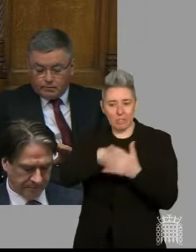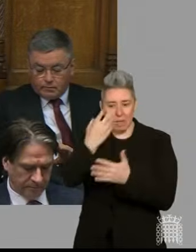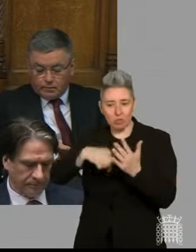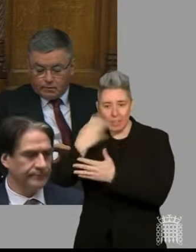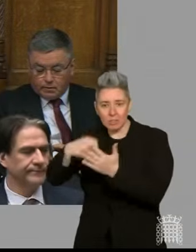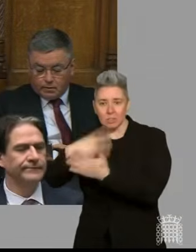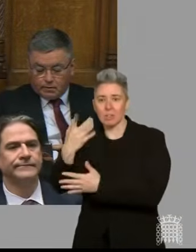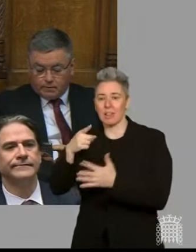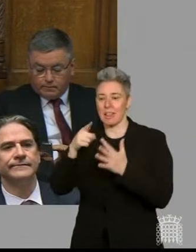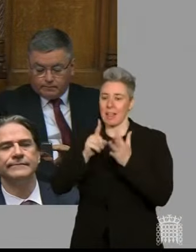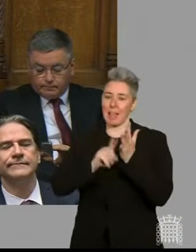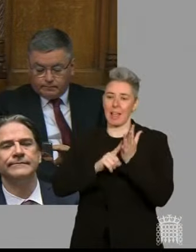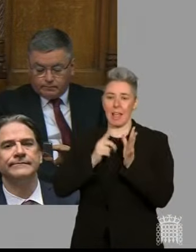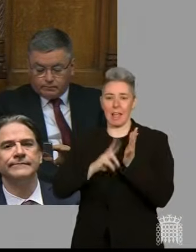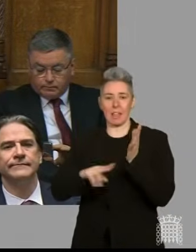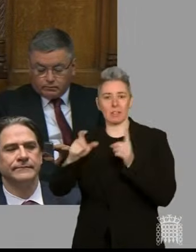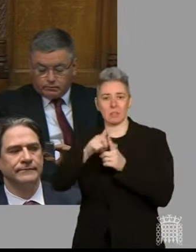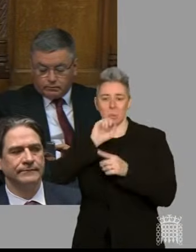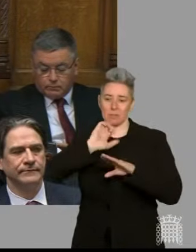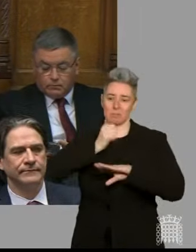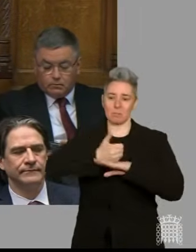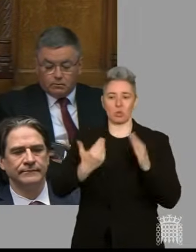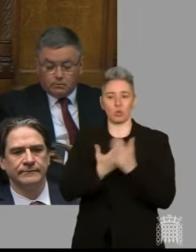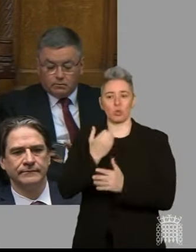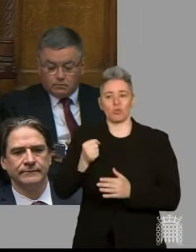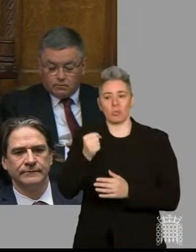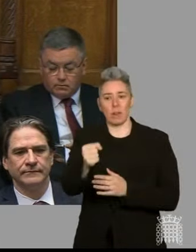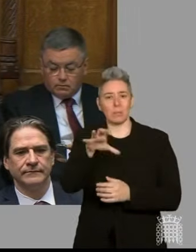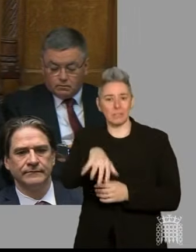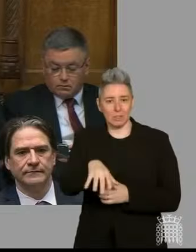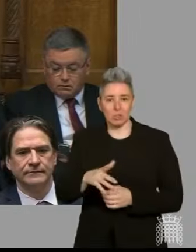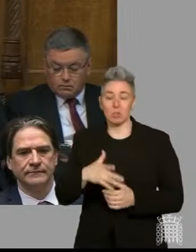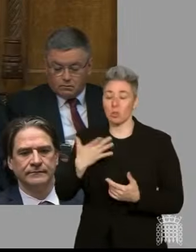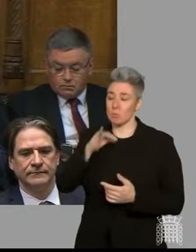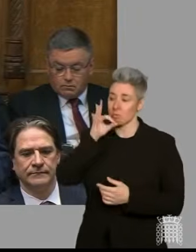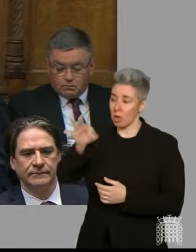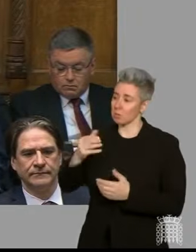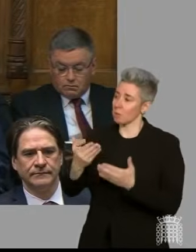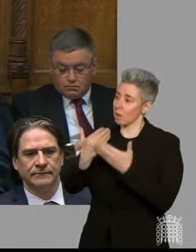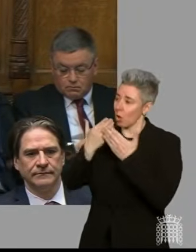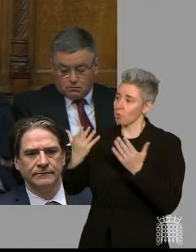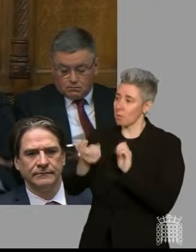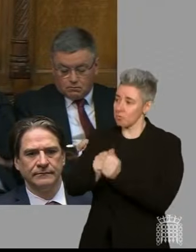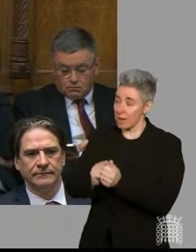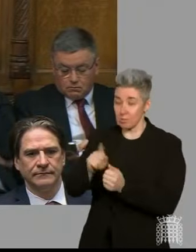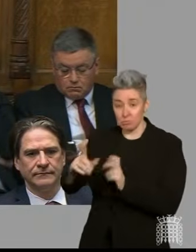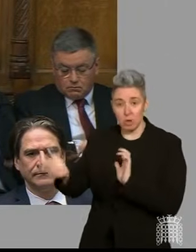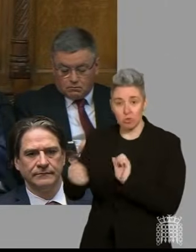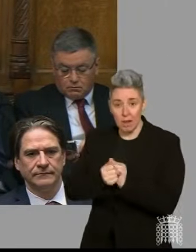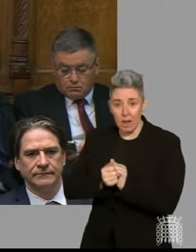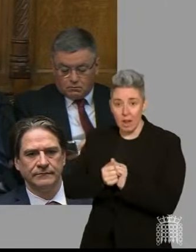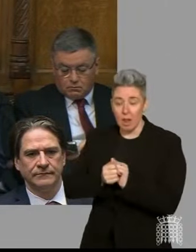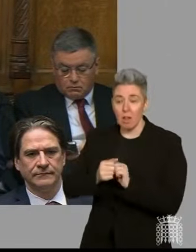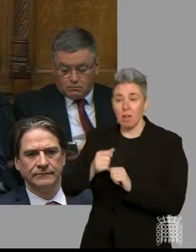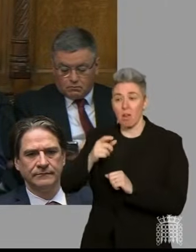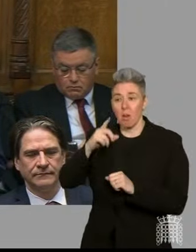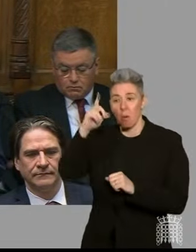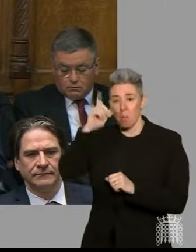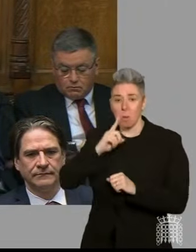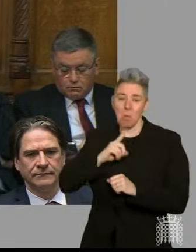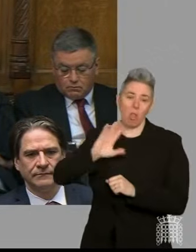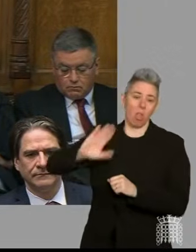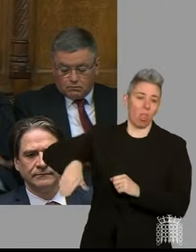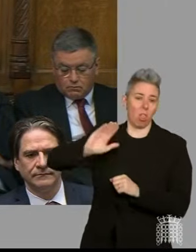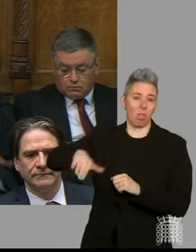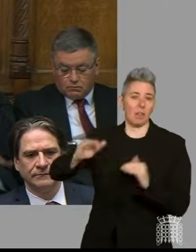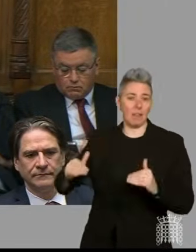my right honourable friend agree with me that the naysayers around about levelling up need look no further than the Calder Valley